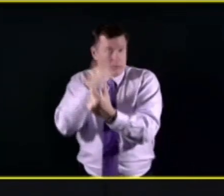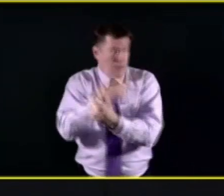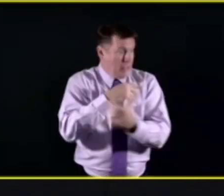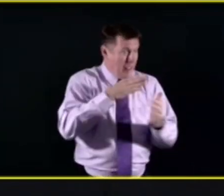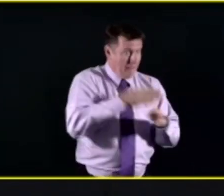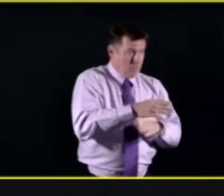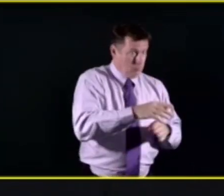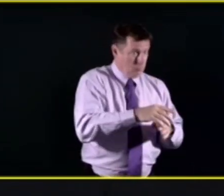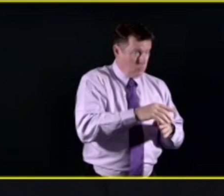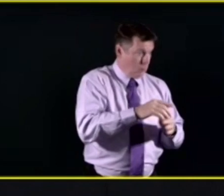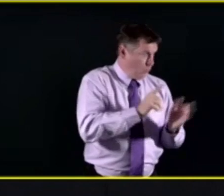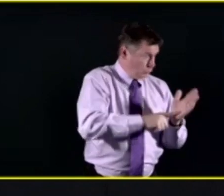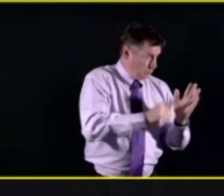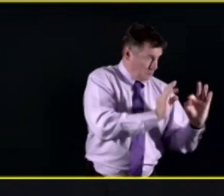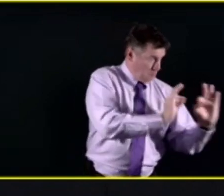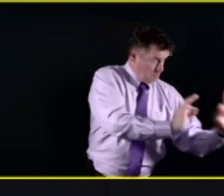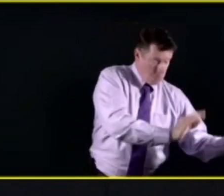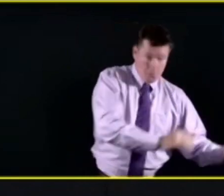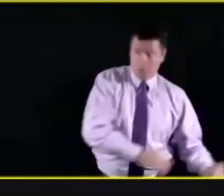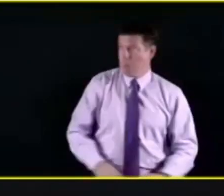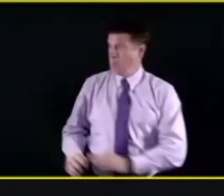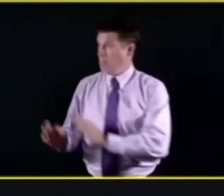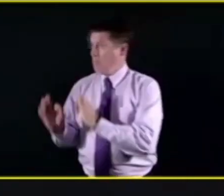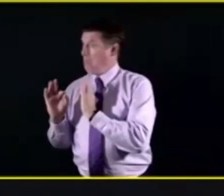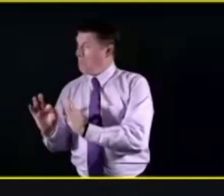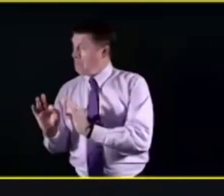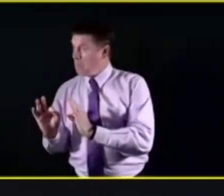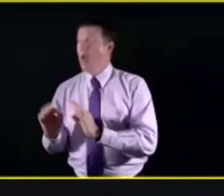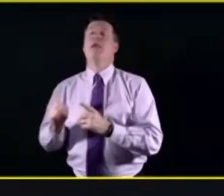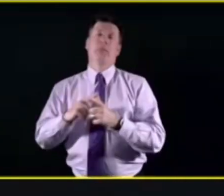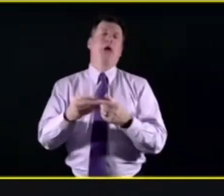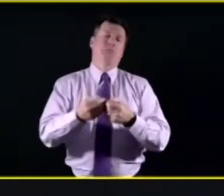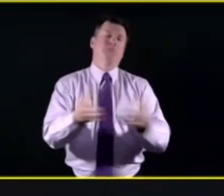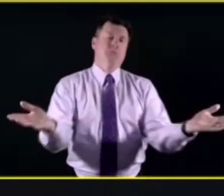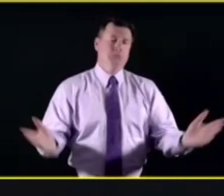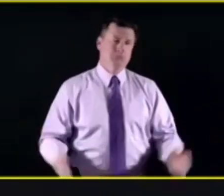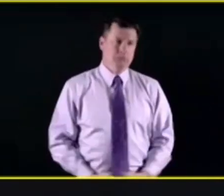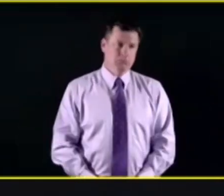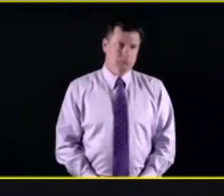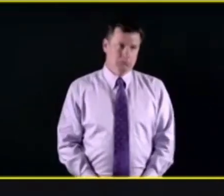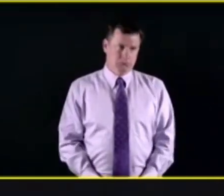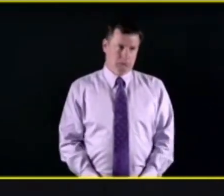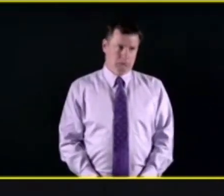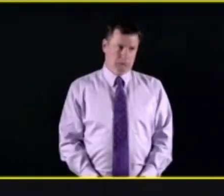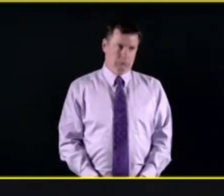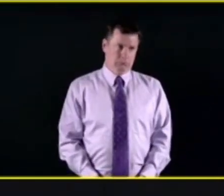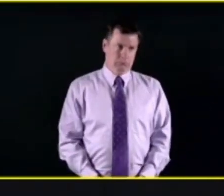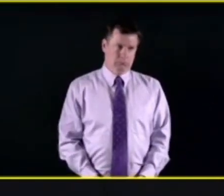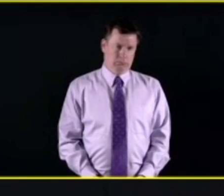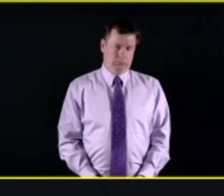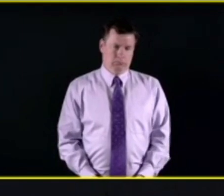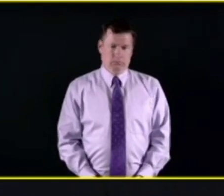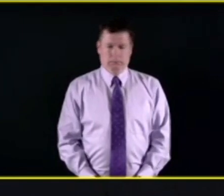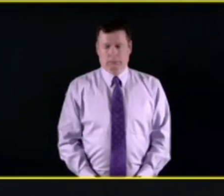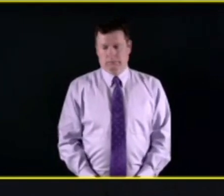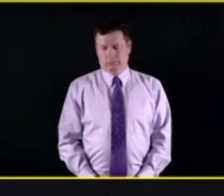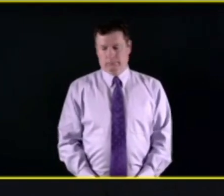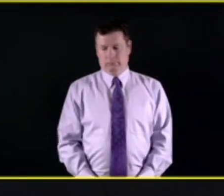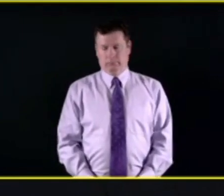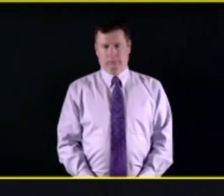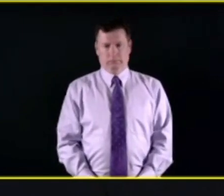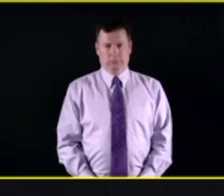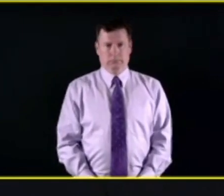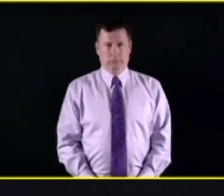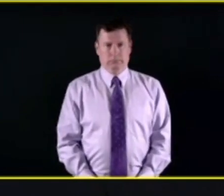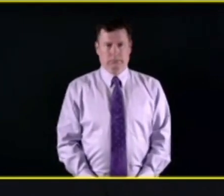Yeah. That's all for me. I appreciate it. Thank you. Some of us are in the 55